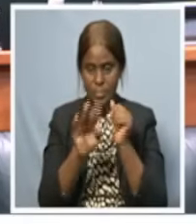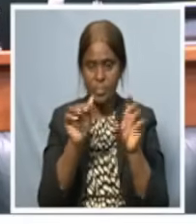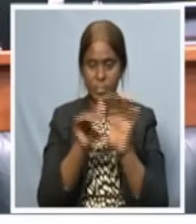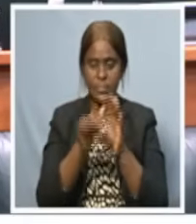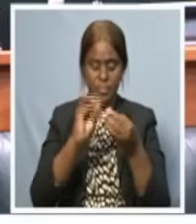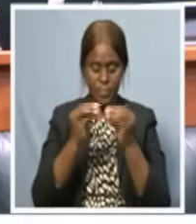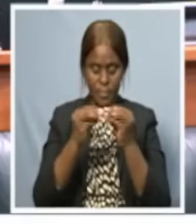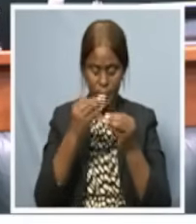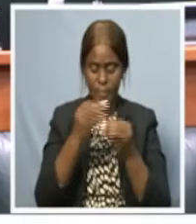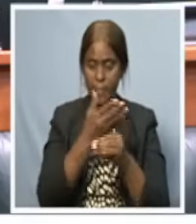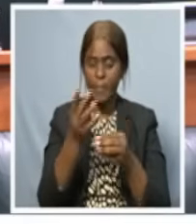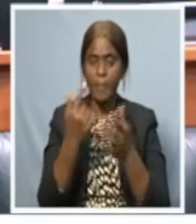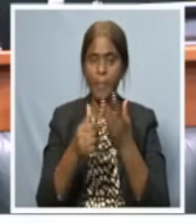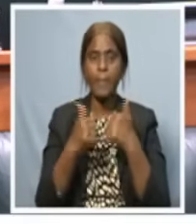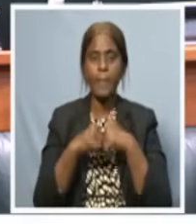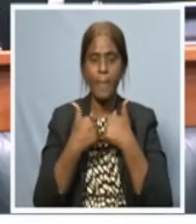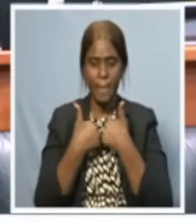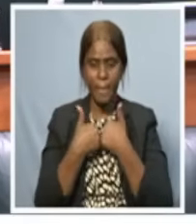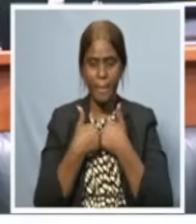at the number we require.